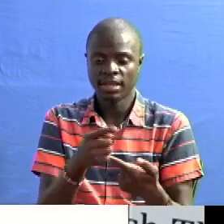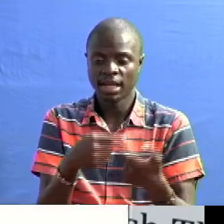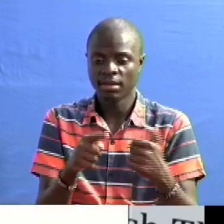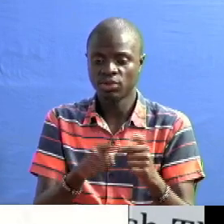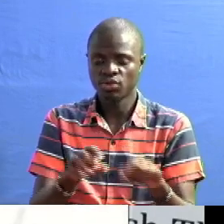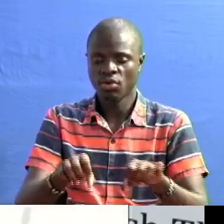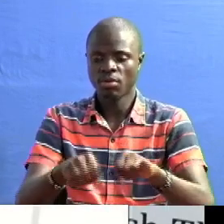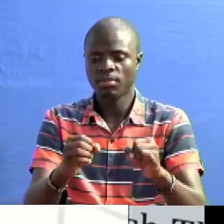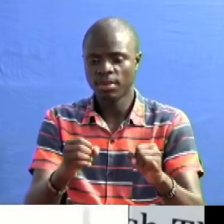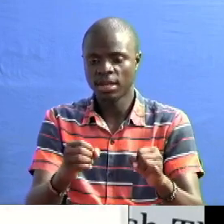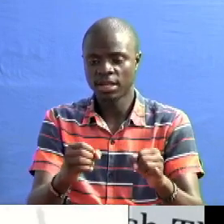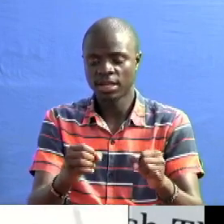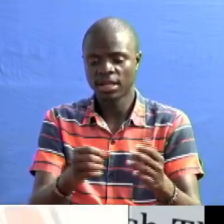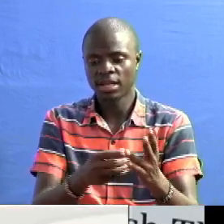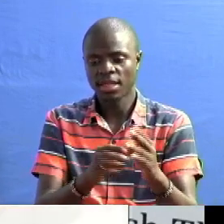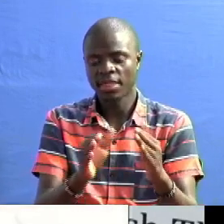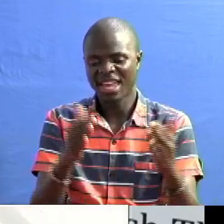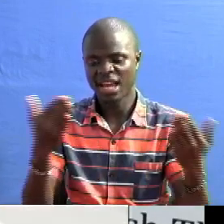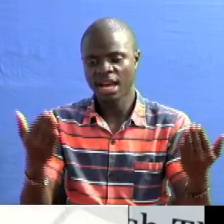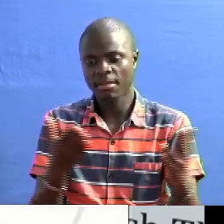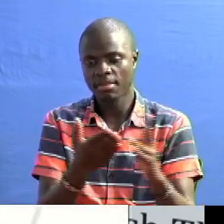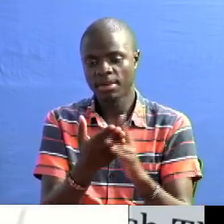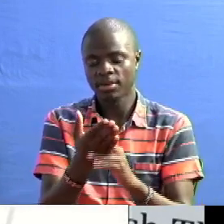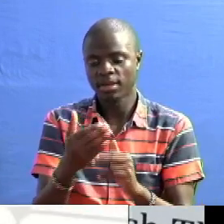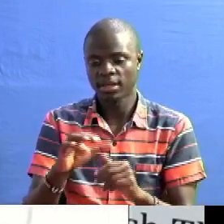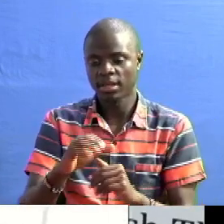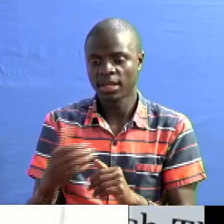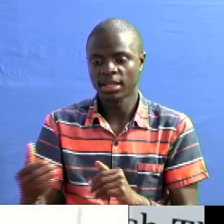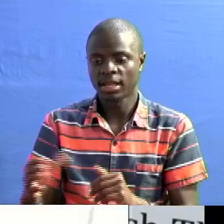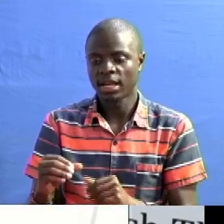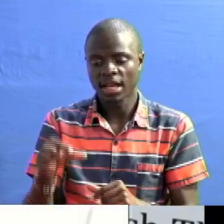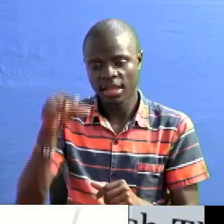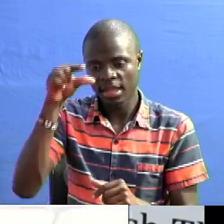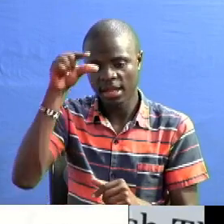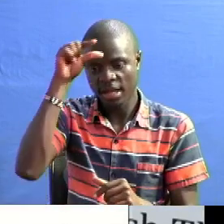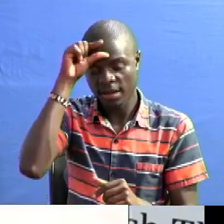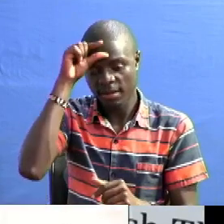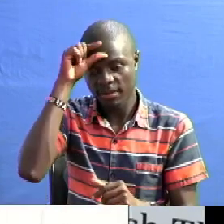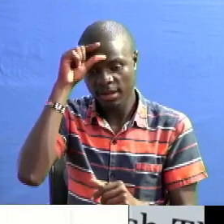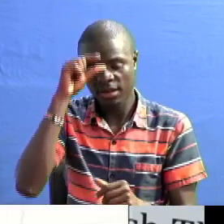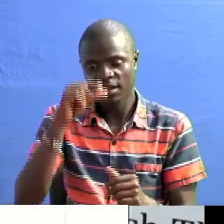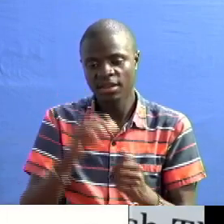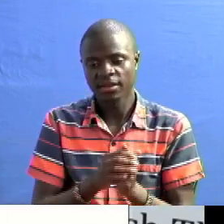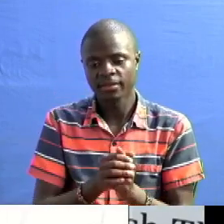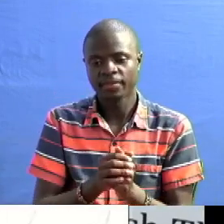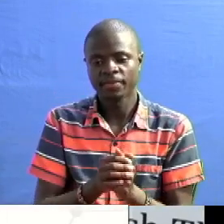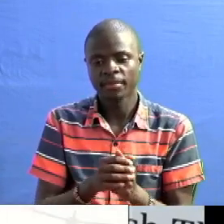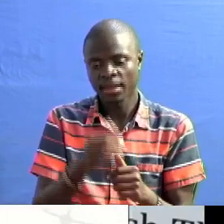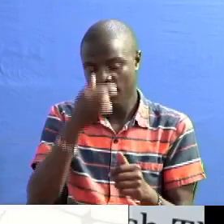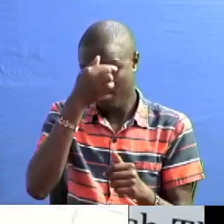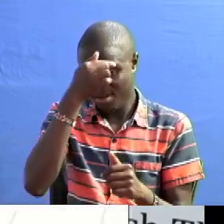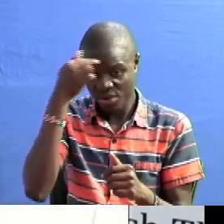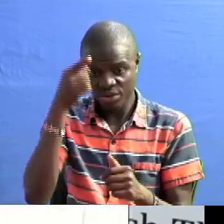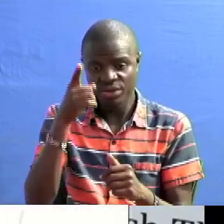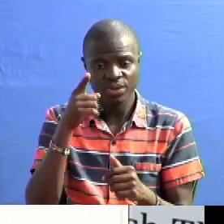so that you teach the child how to manipulate and play with the environment for them to enjoy full stimulation of the environment. Because we